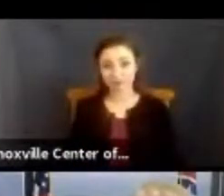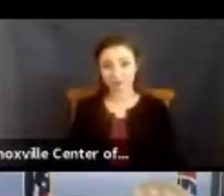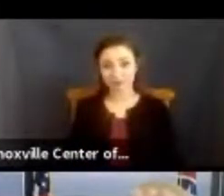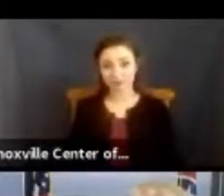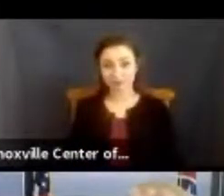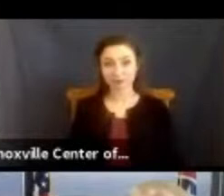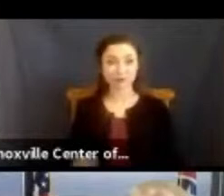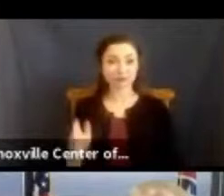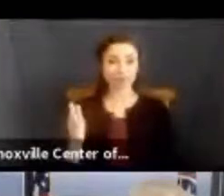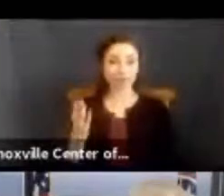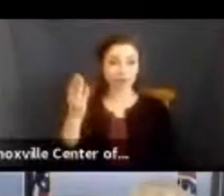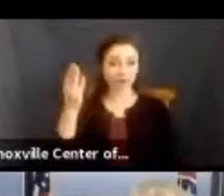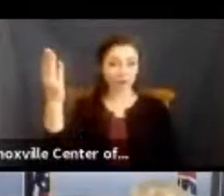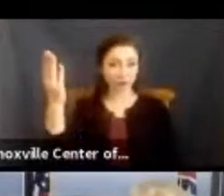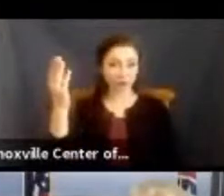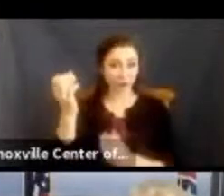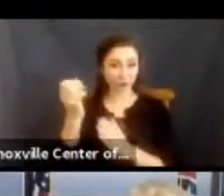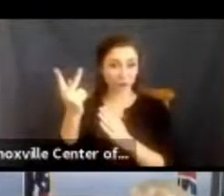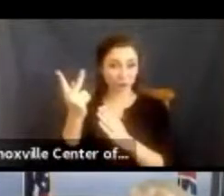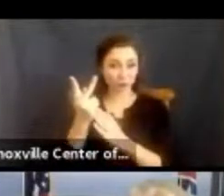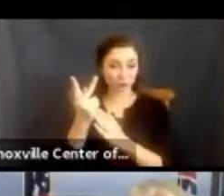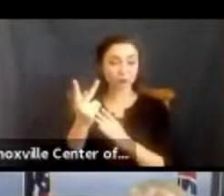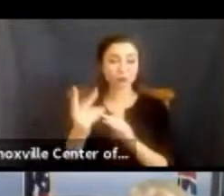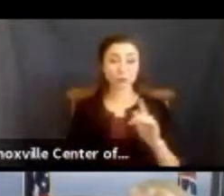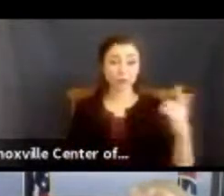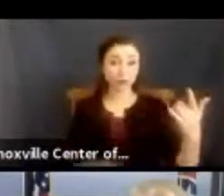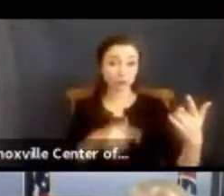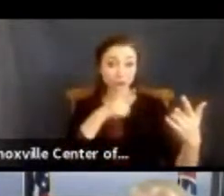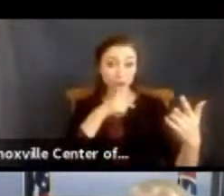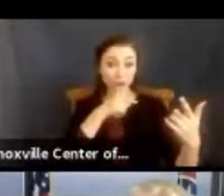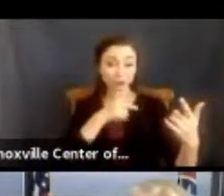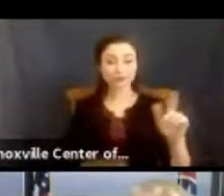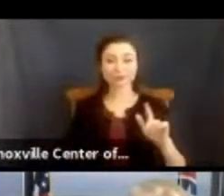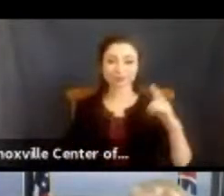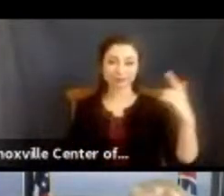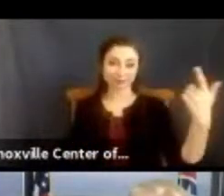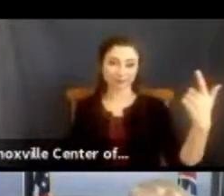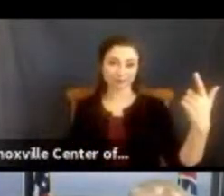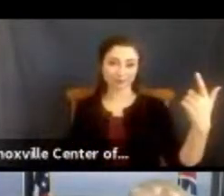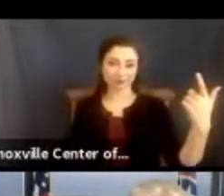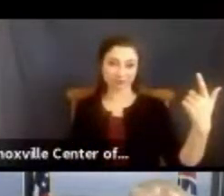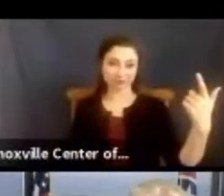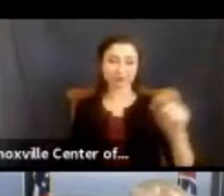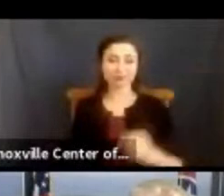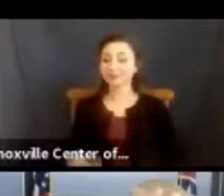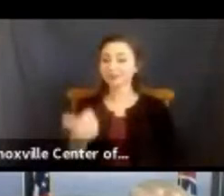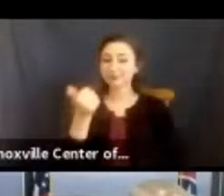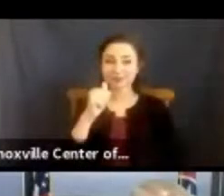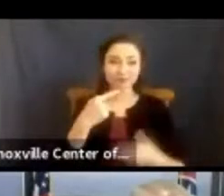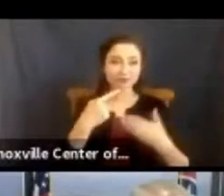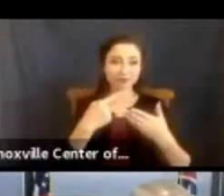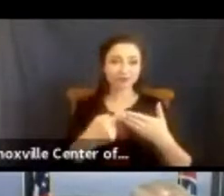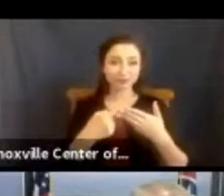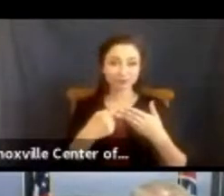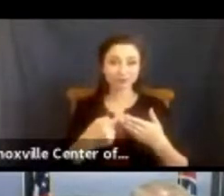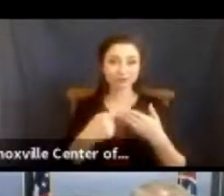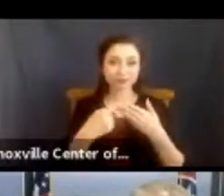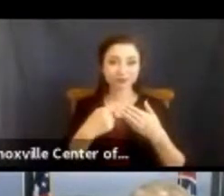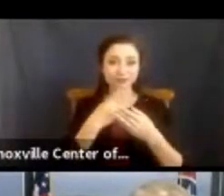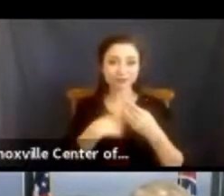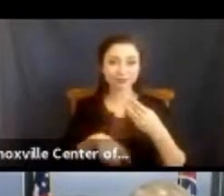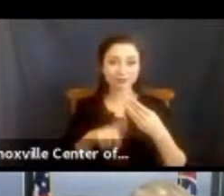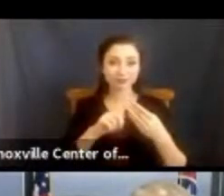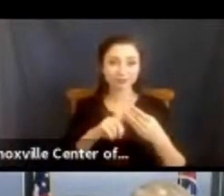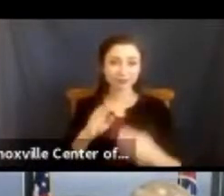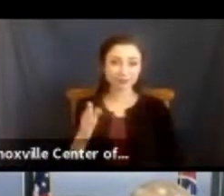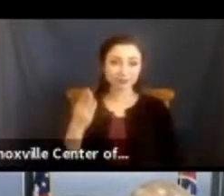Motion to approve. We have a motion, second. Second. Second, any discussion on the